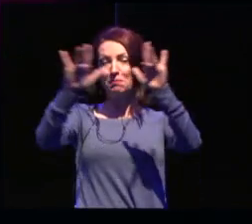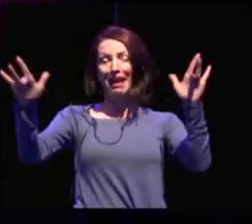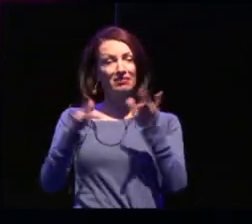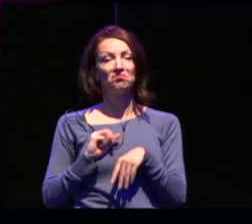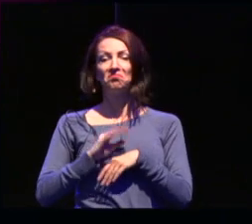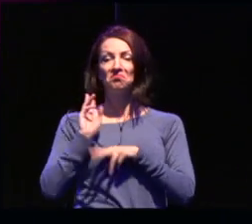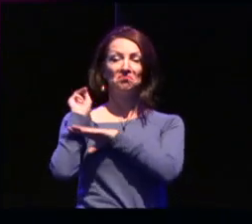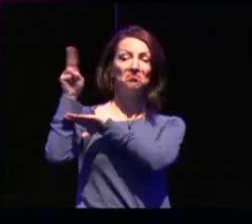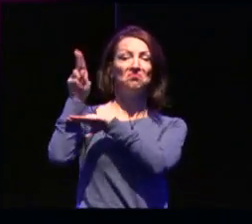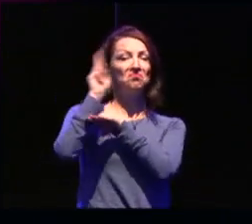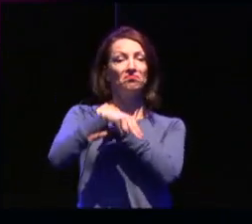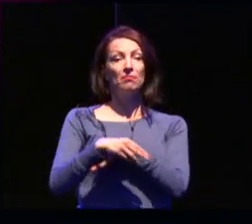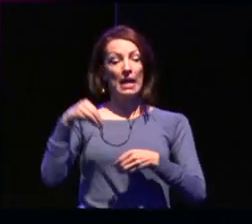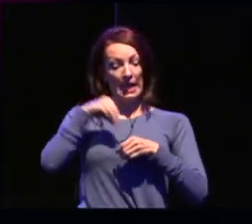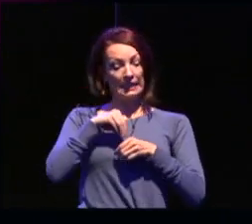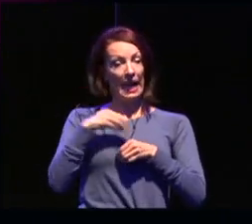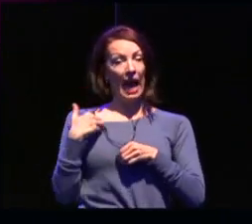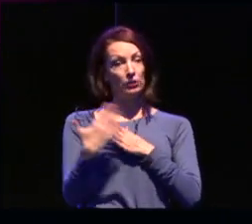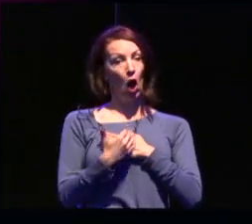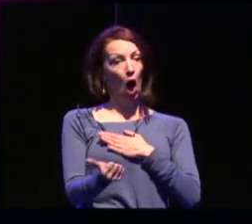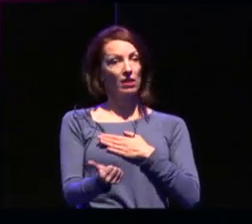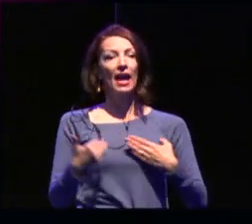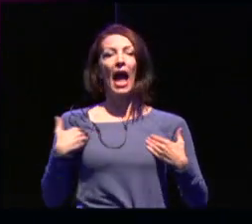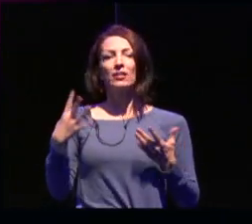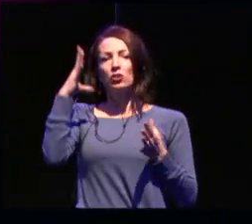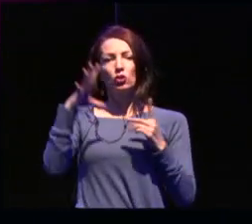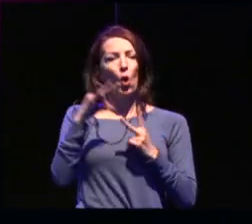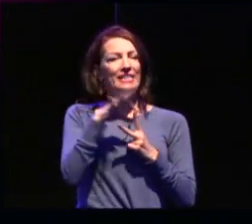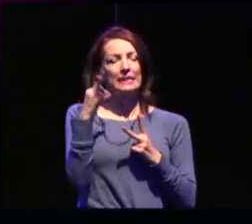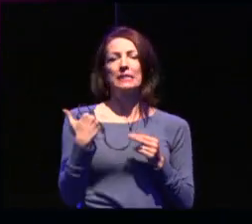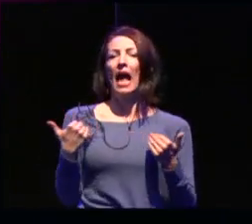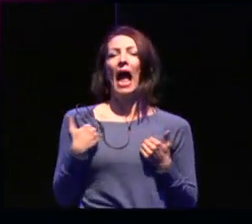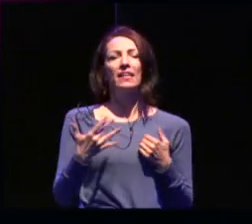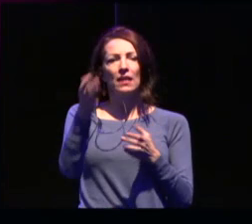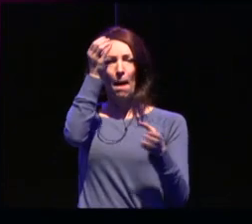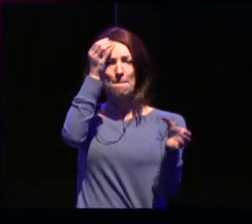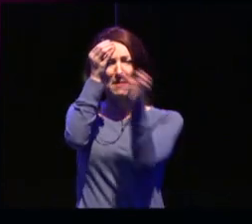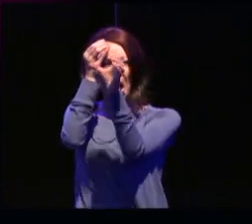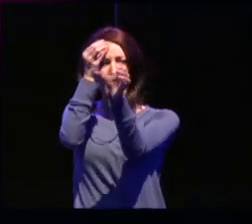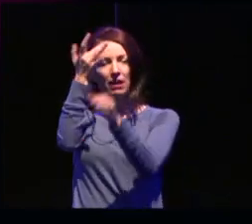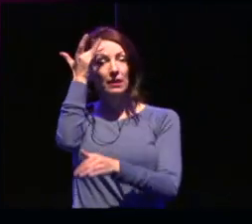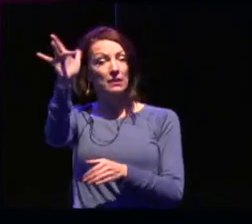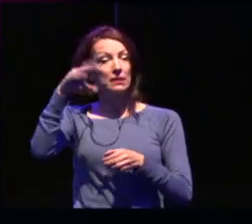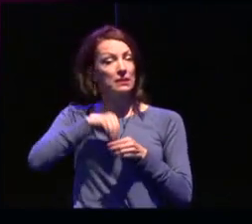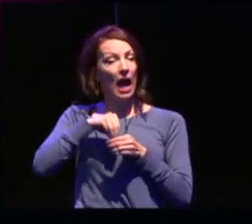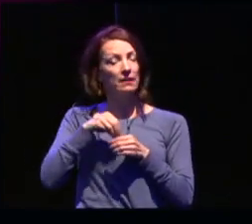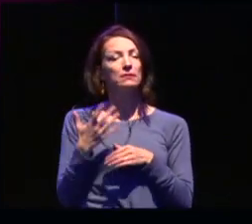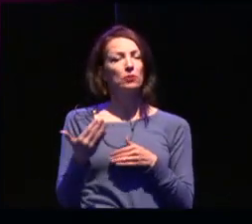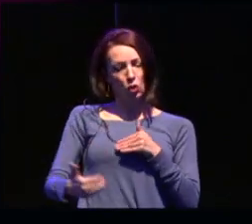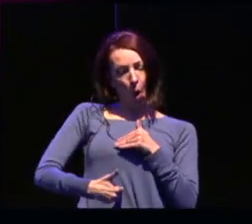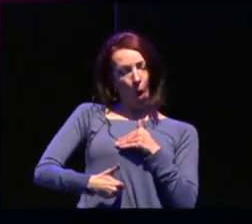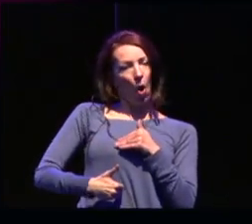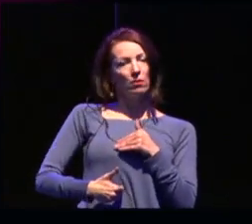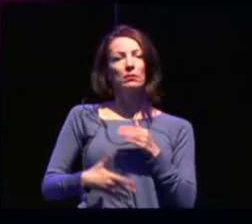calling, it carries a choice, it carries a genius capacity, and you are to be